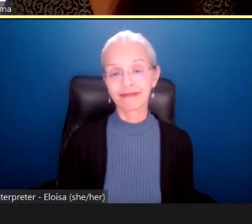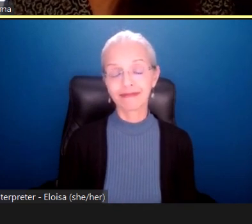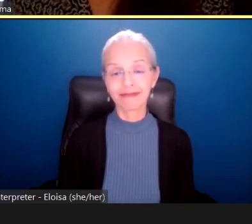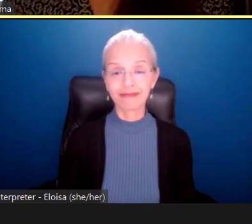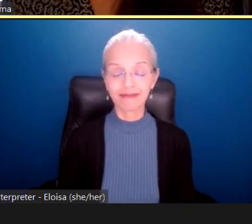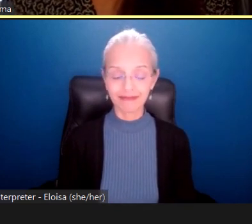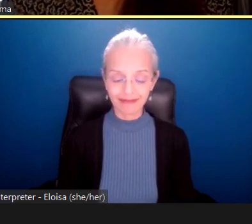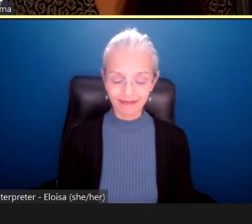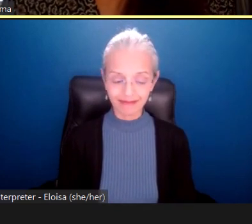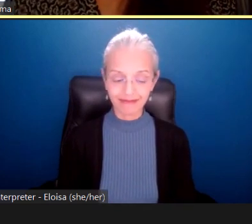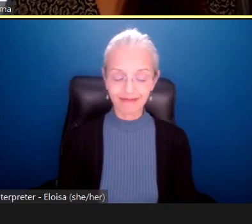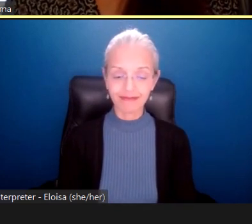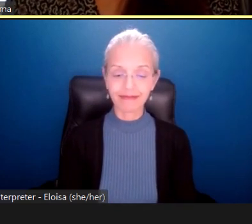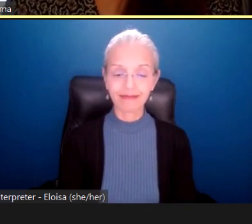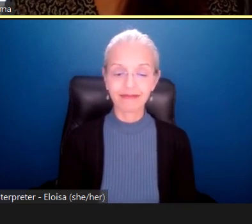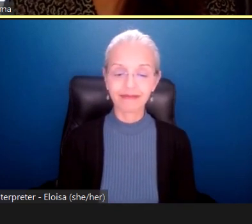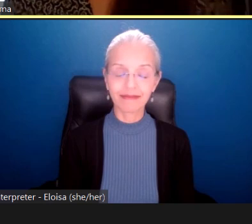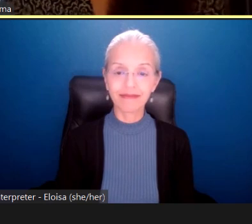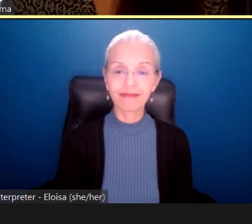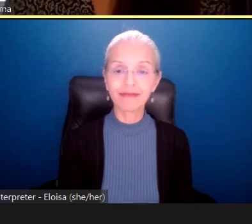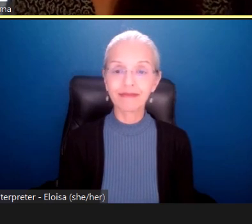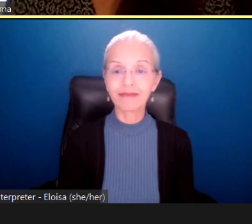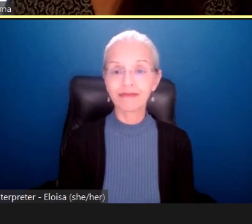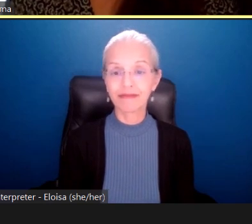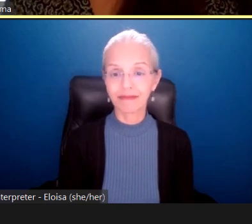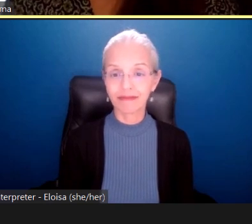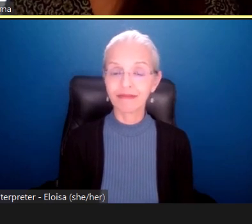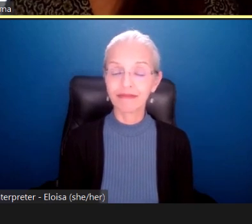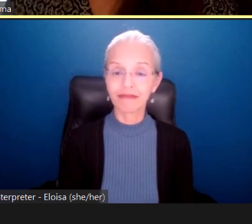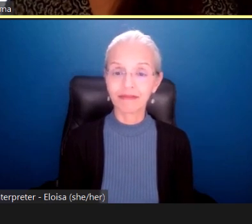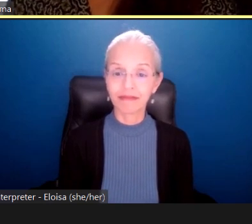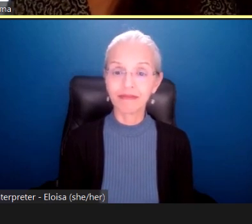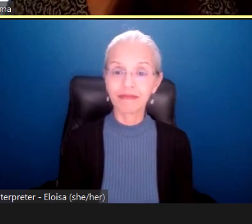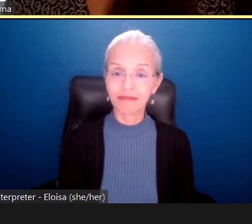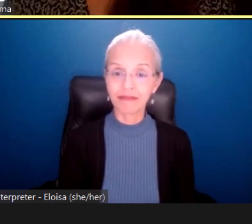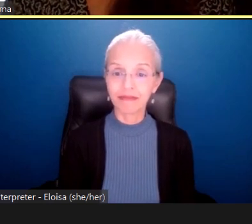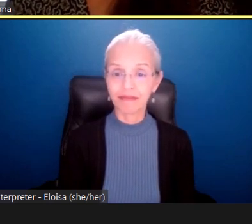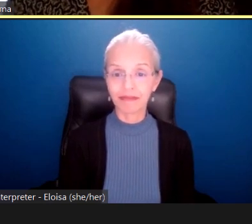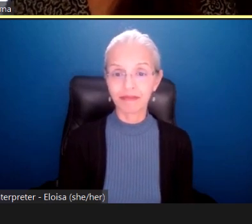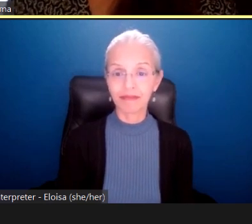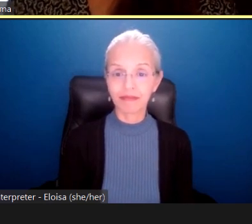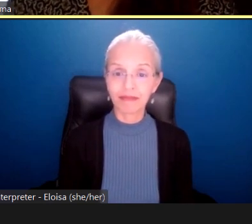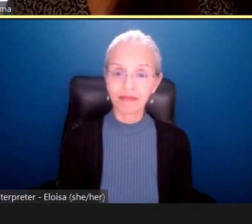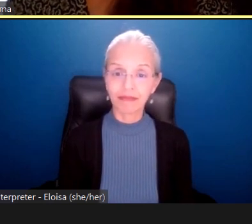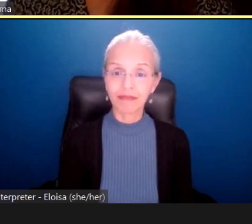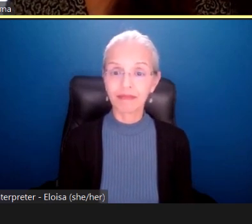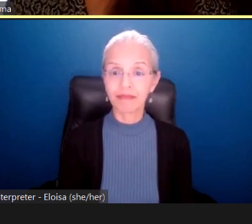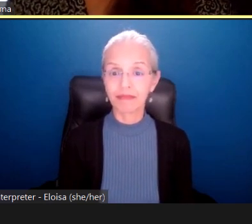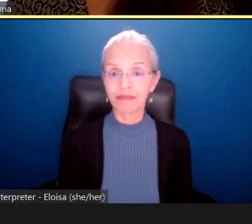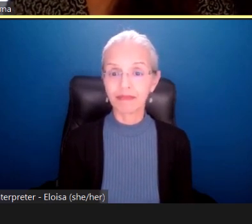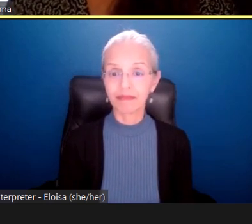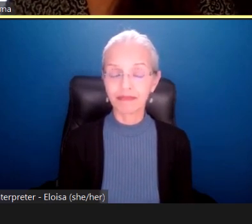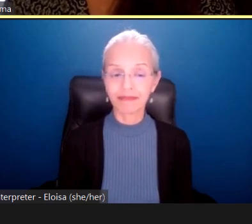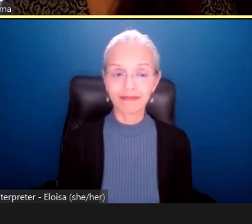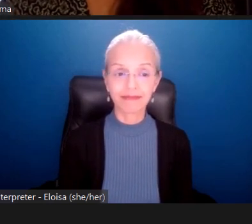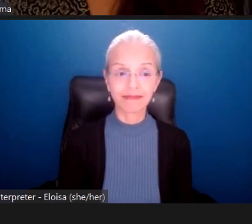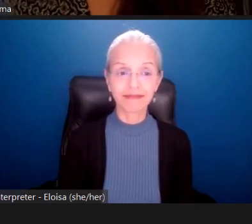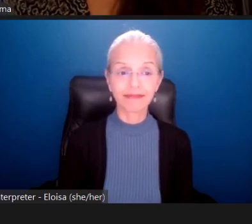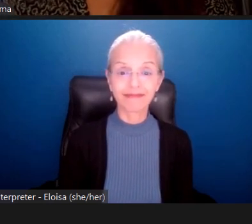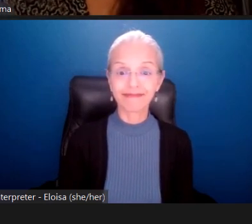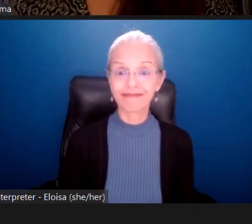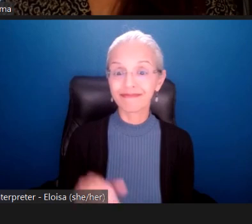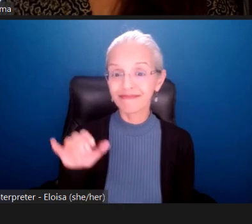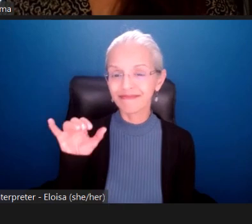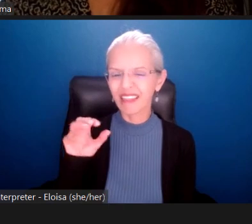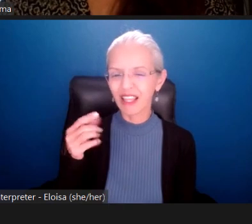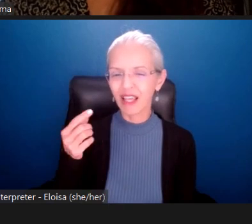programs have more input? Would like to add to this one why they think the WIC babies get more? Yeah,